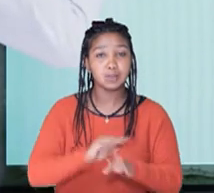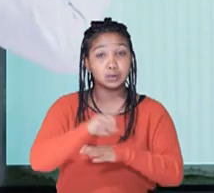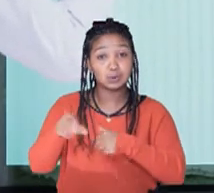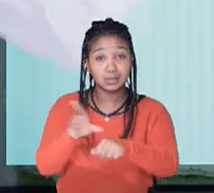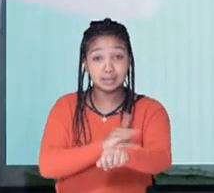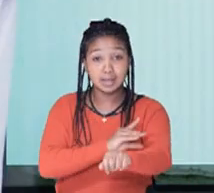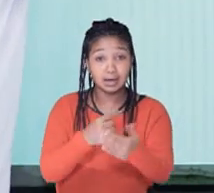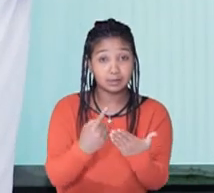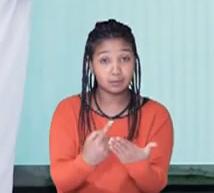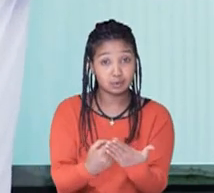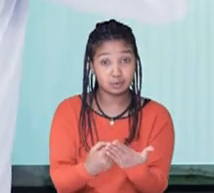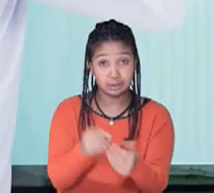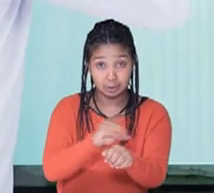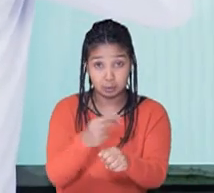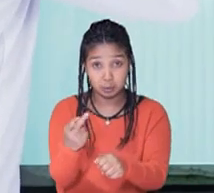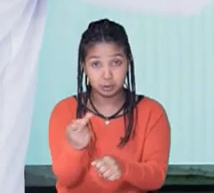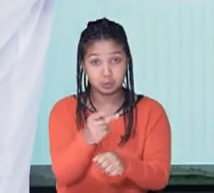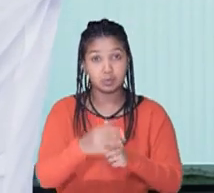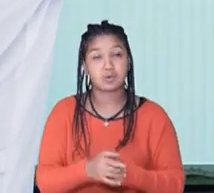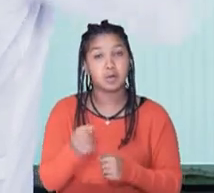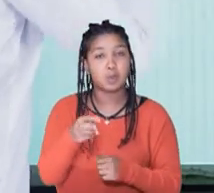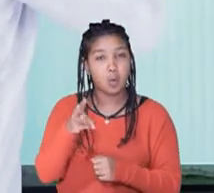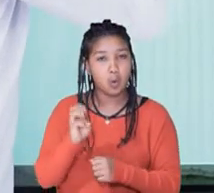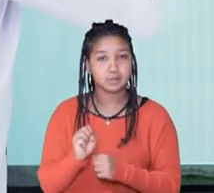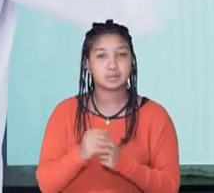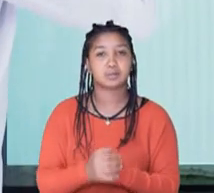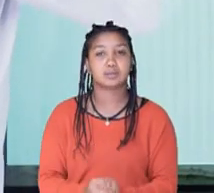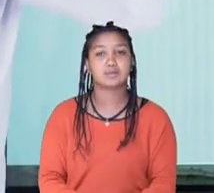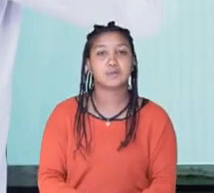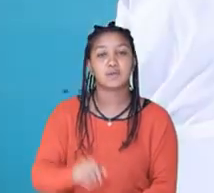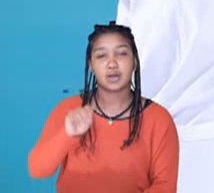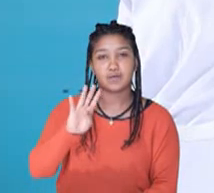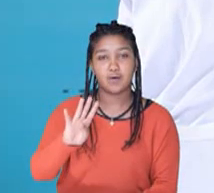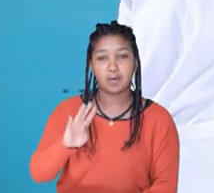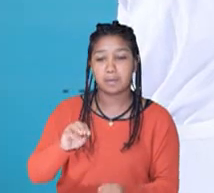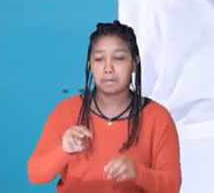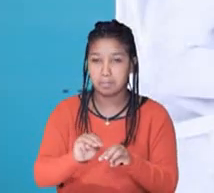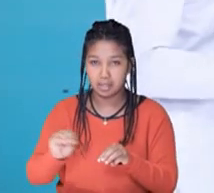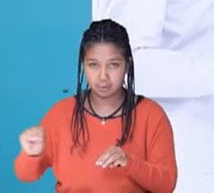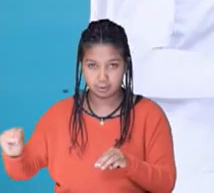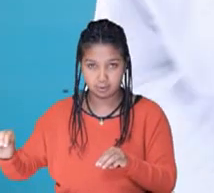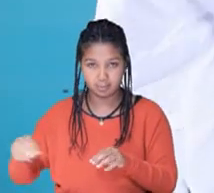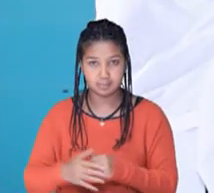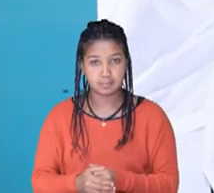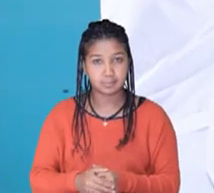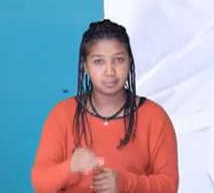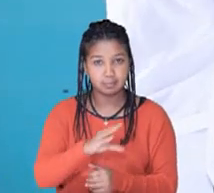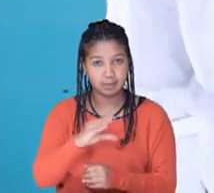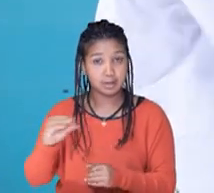the distance from this to this was 4 meter.